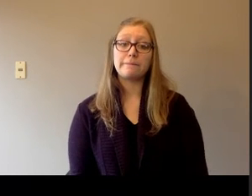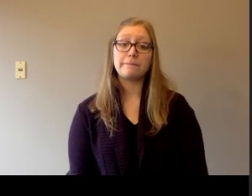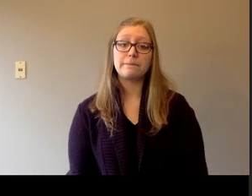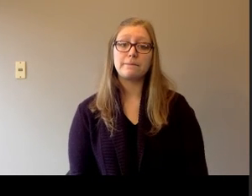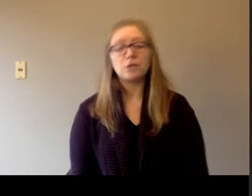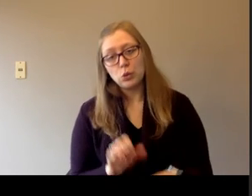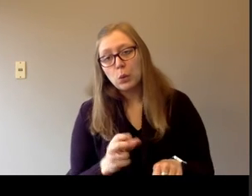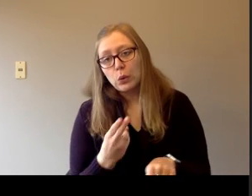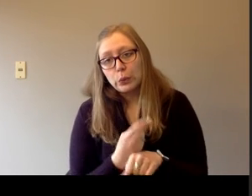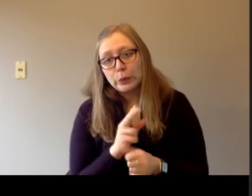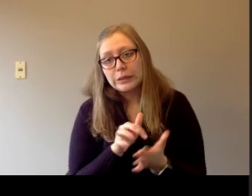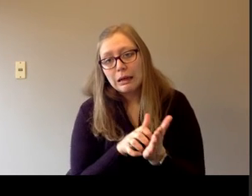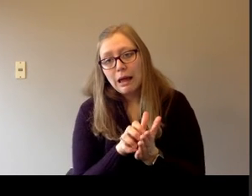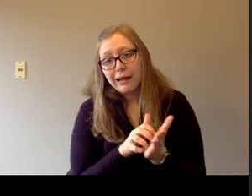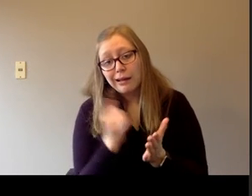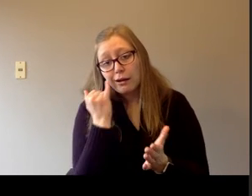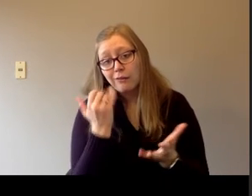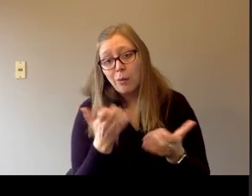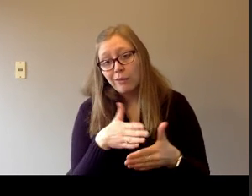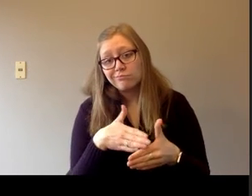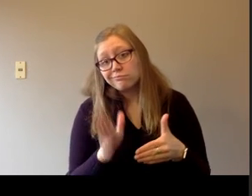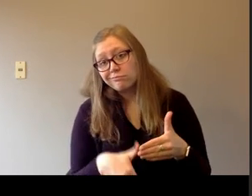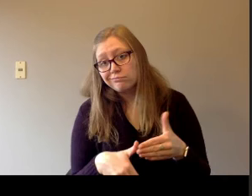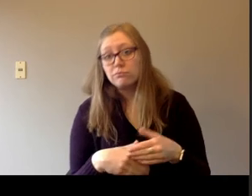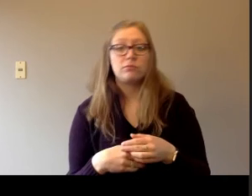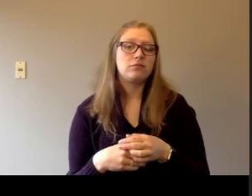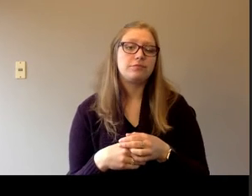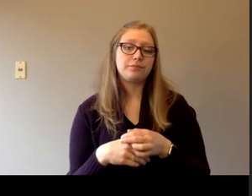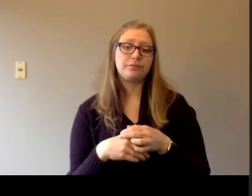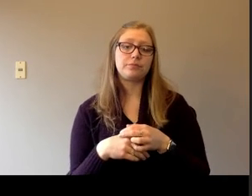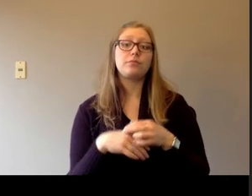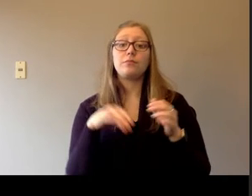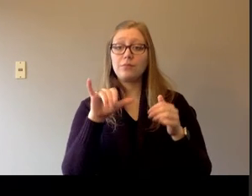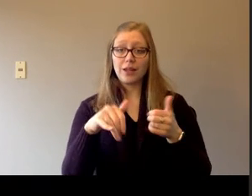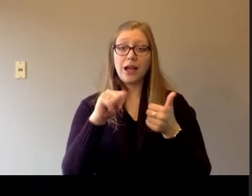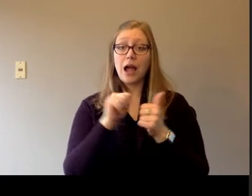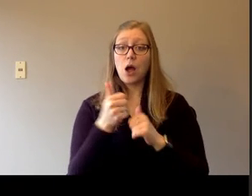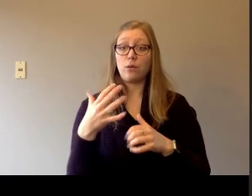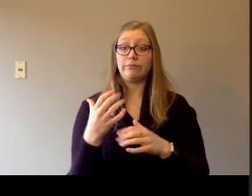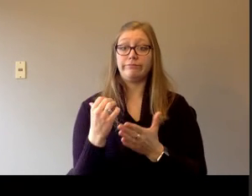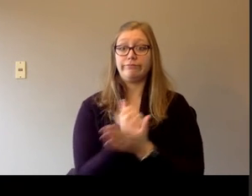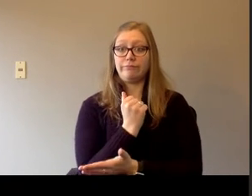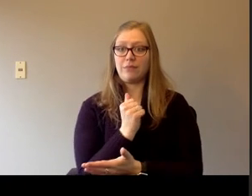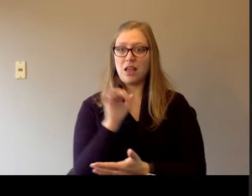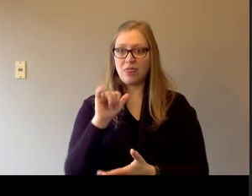use a calculator. But, so that is how you'd use that